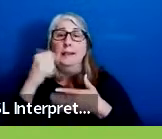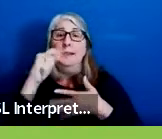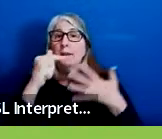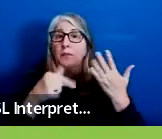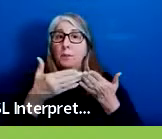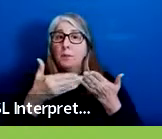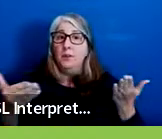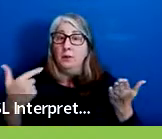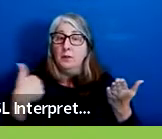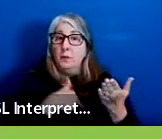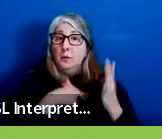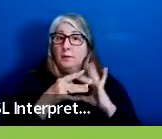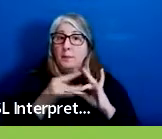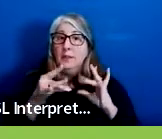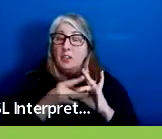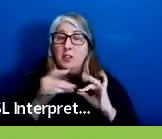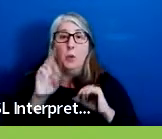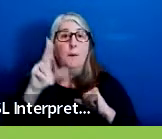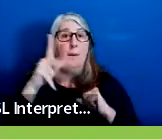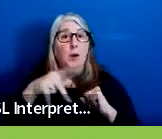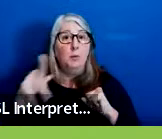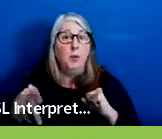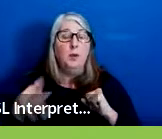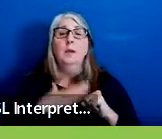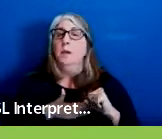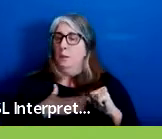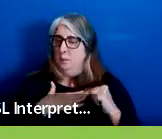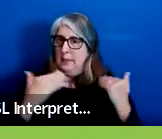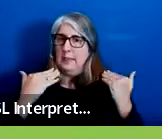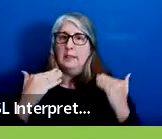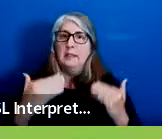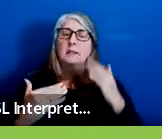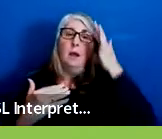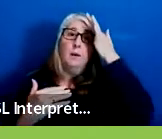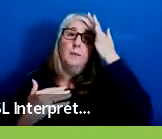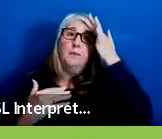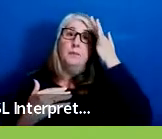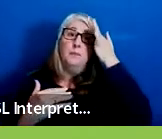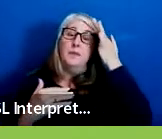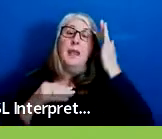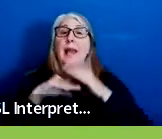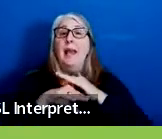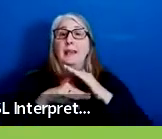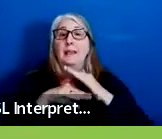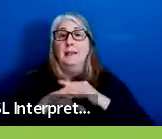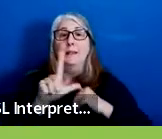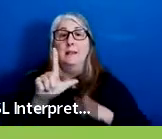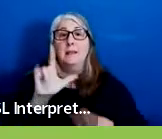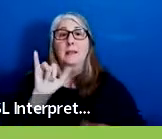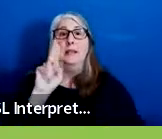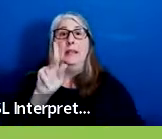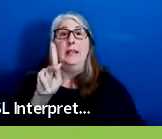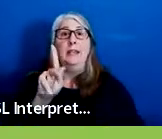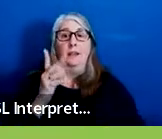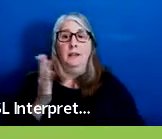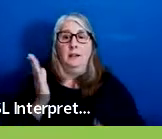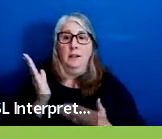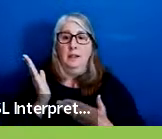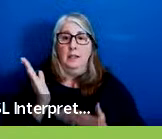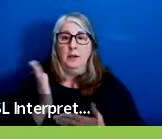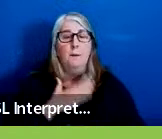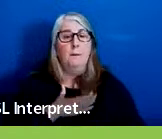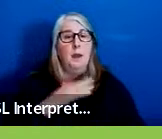that were mentioned or the PowerPoint, please feel free to access the link here,